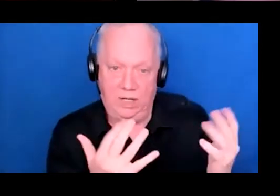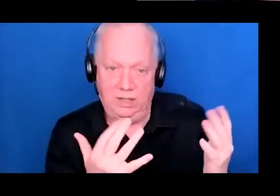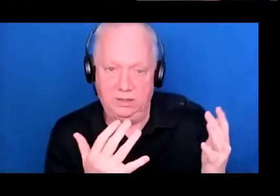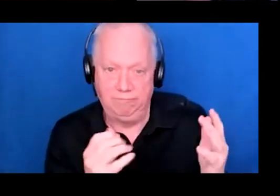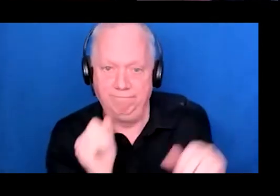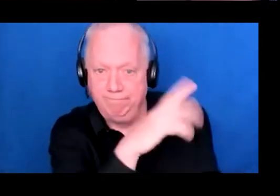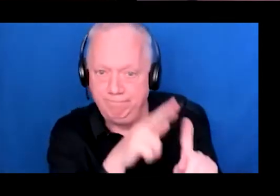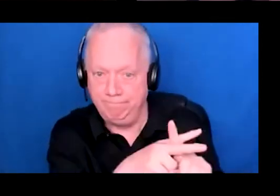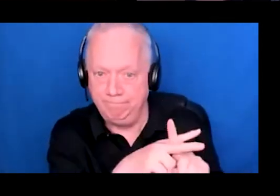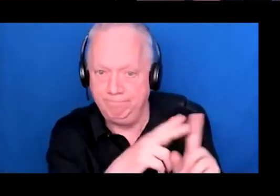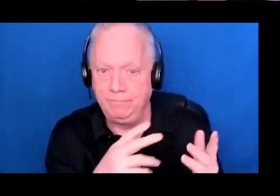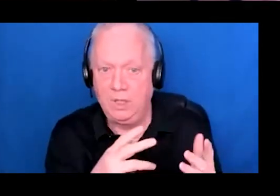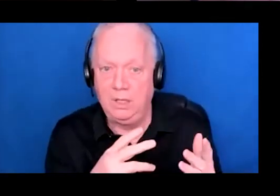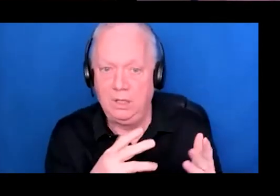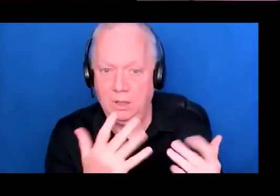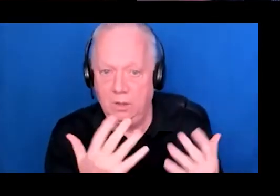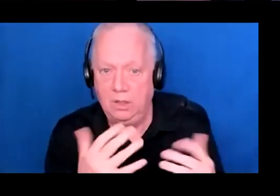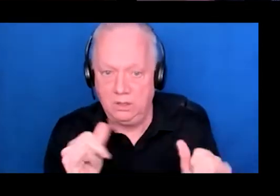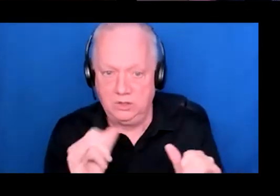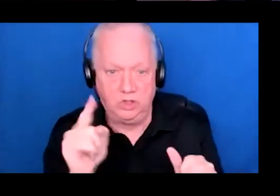we're still